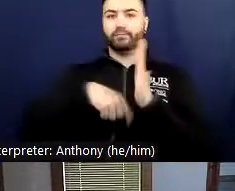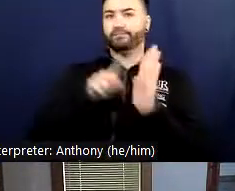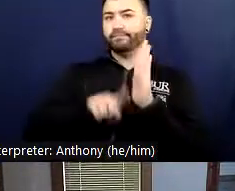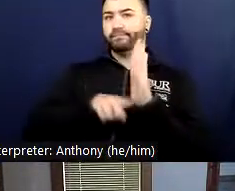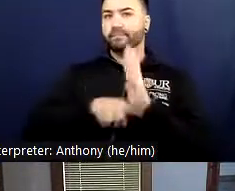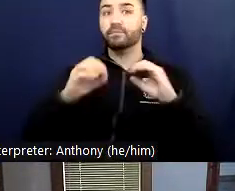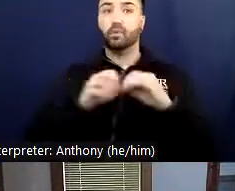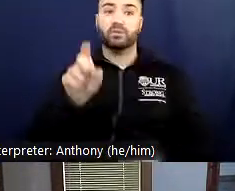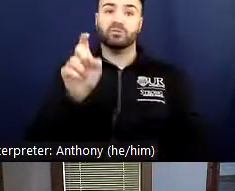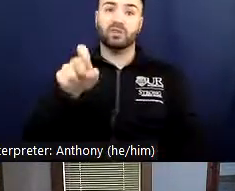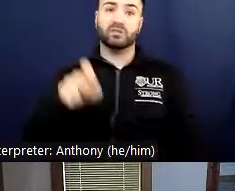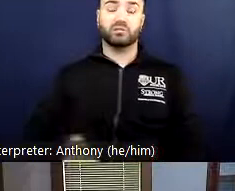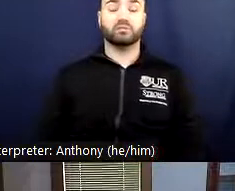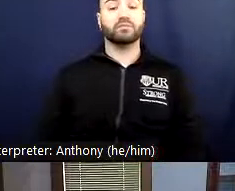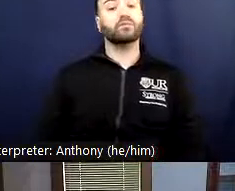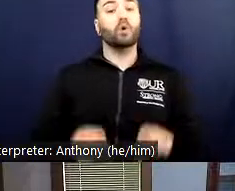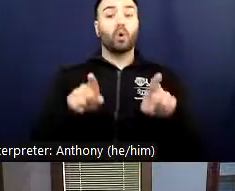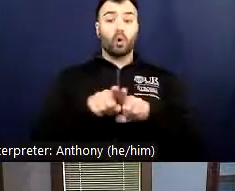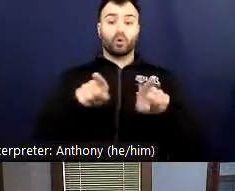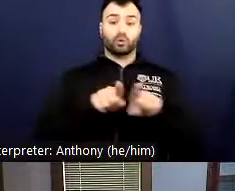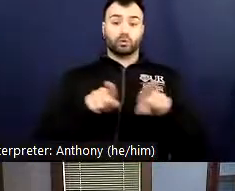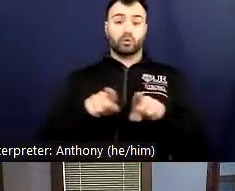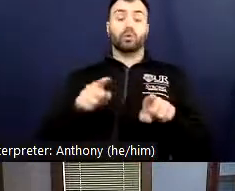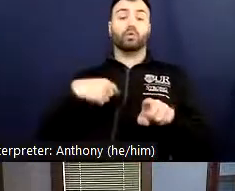One of the things we need also, in addition to non-judgmental or